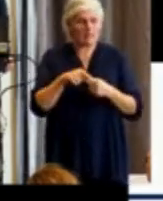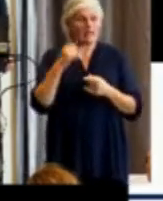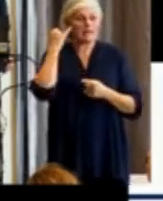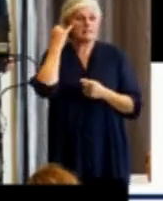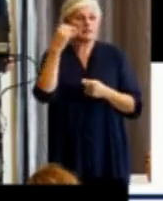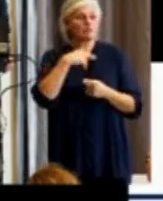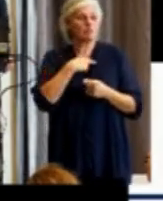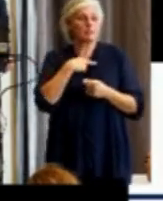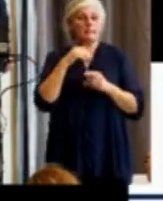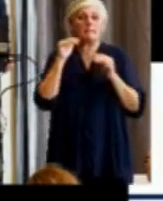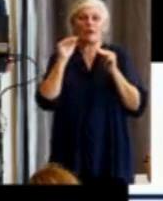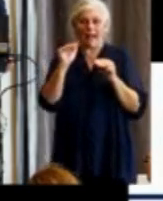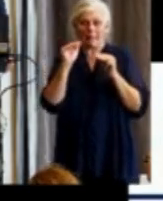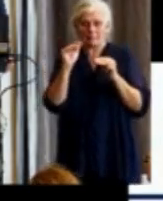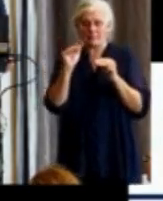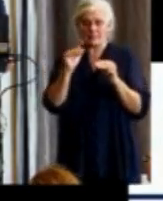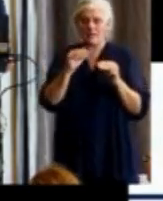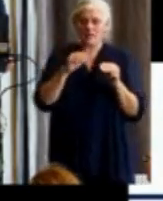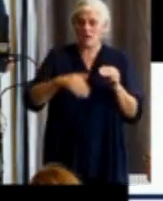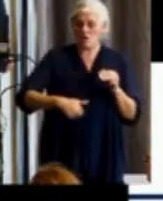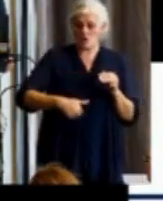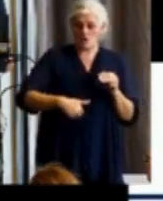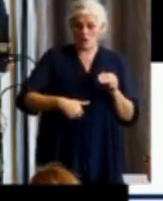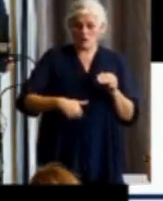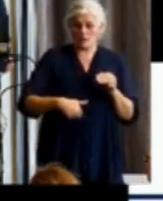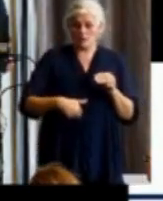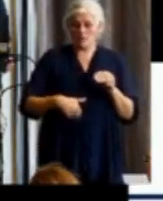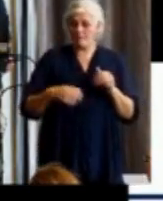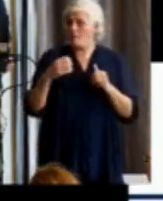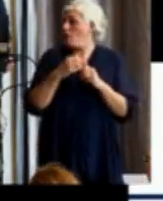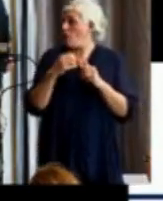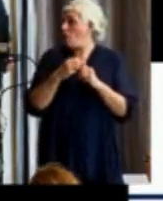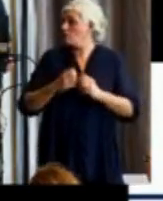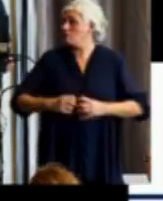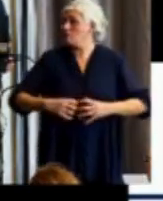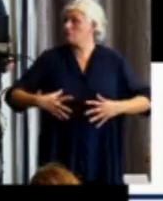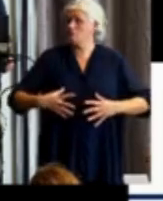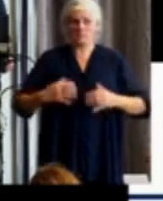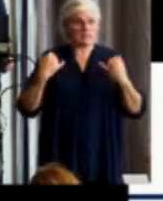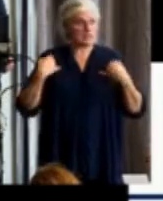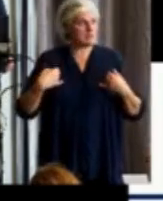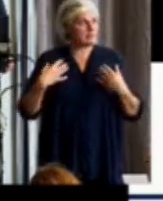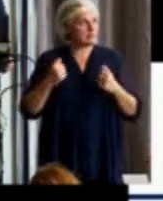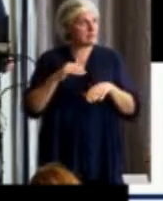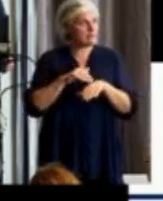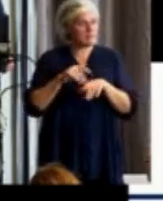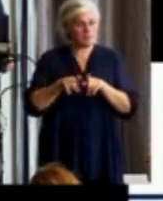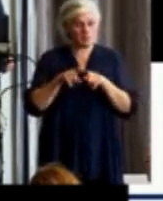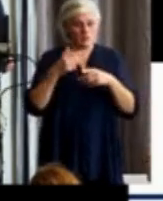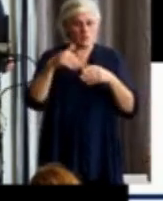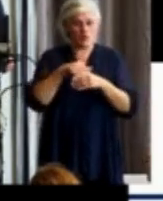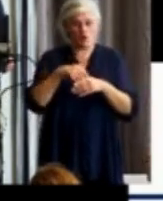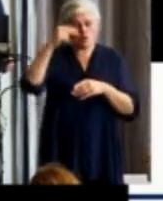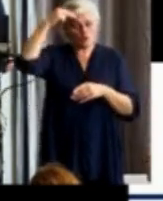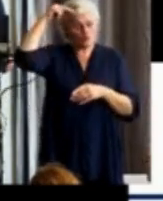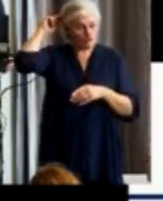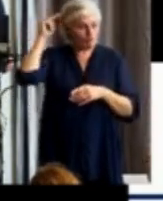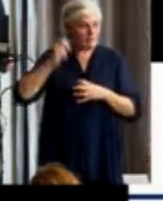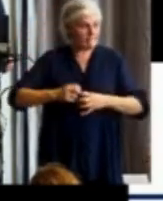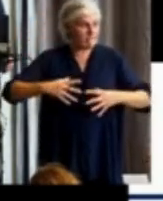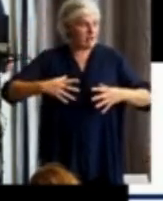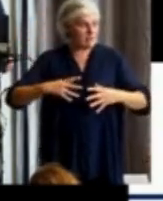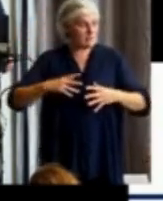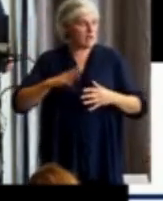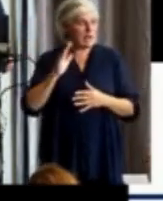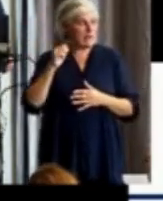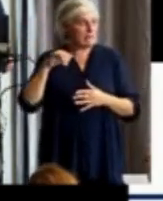that perhaps the gut microbiome plays a role in other inflammatory diseases, including neuroinflammatory diseases like